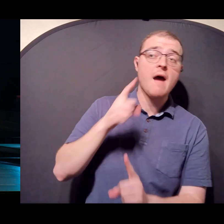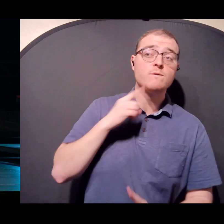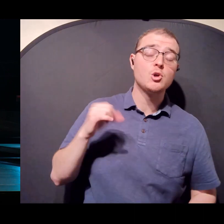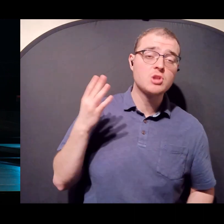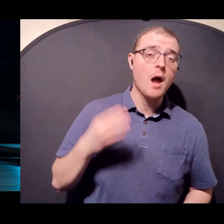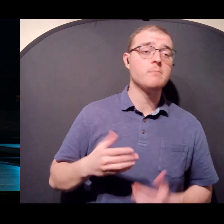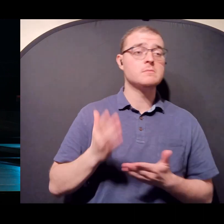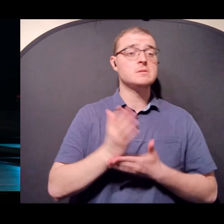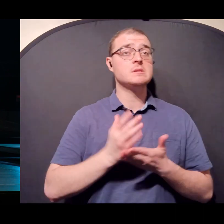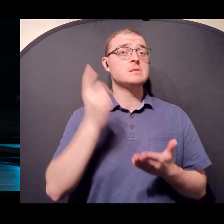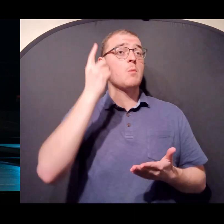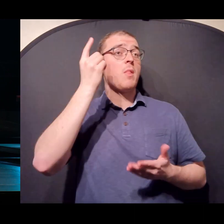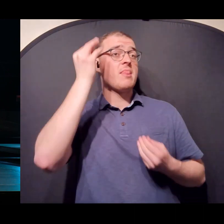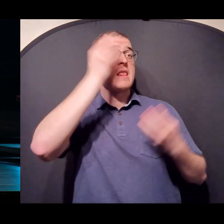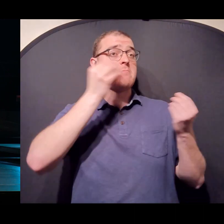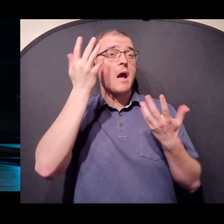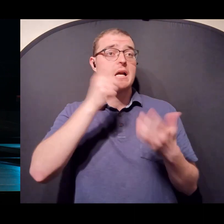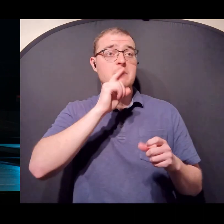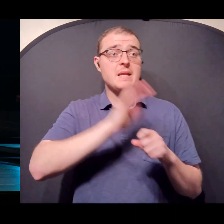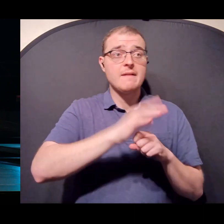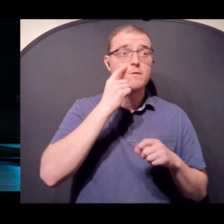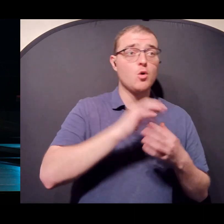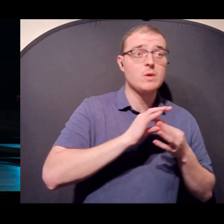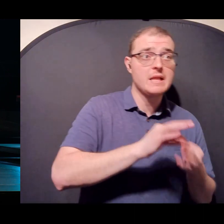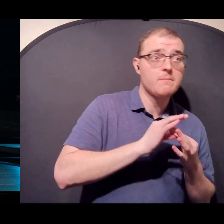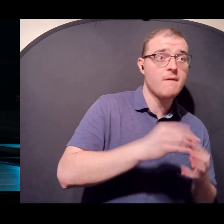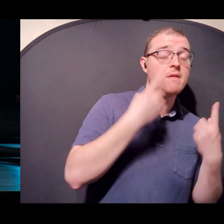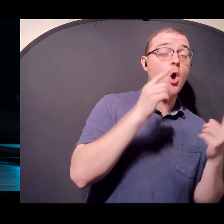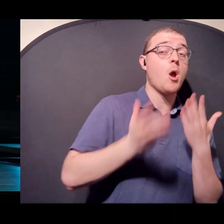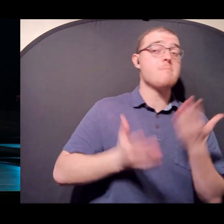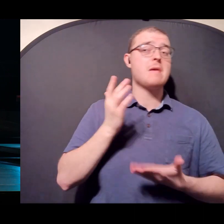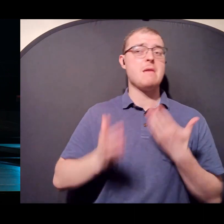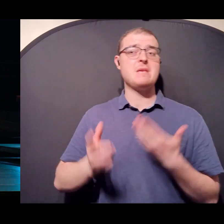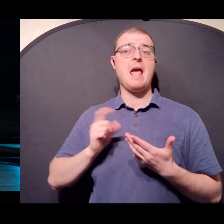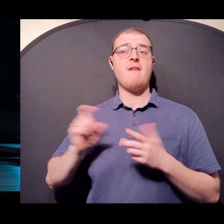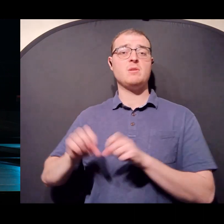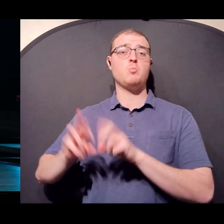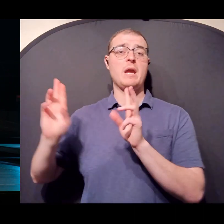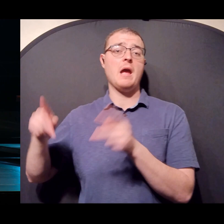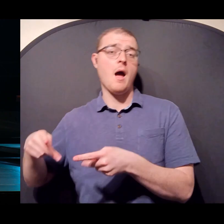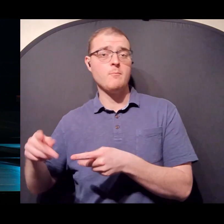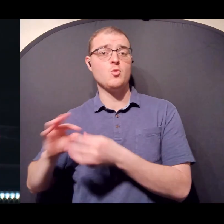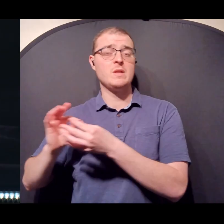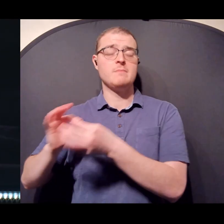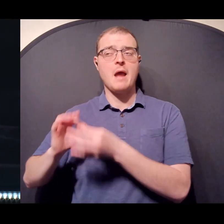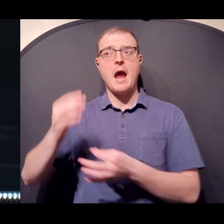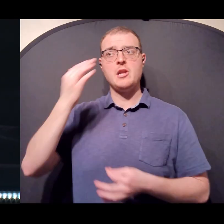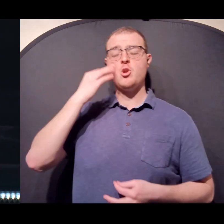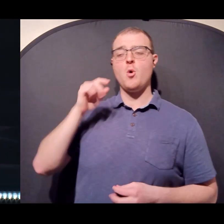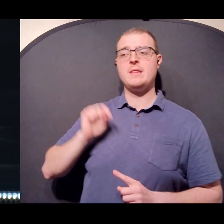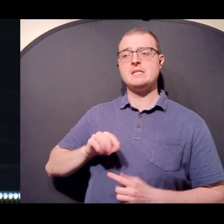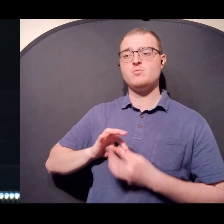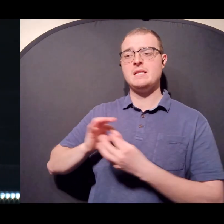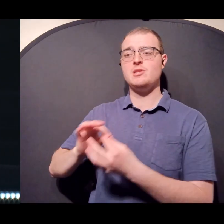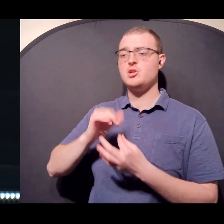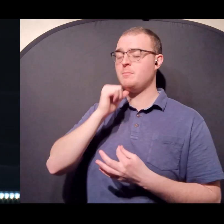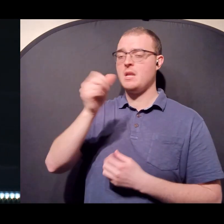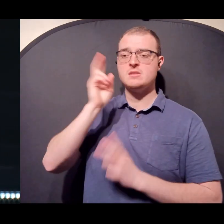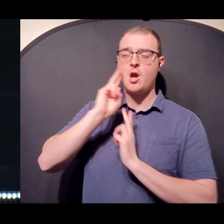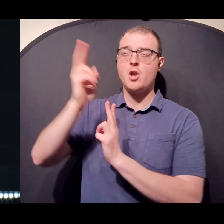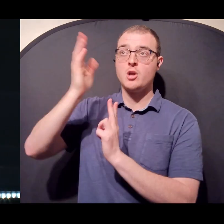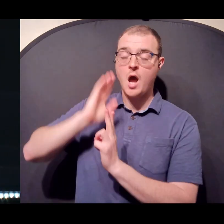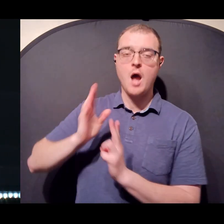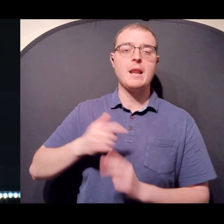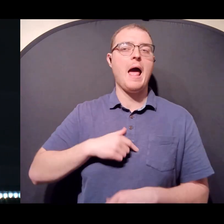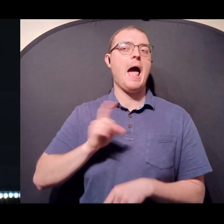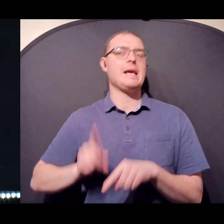job. There's somebody that's been thinking about committing to a relationship finally, or maybe ending the relationship because you know it's not